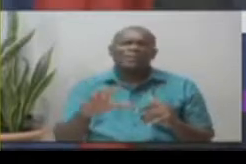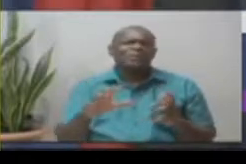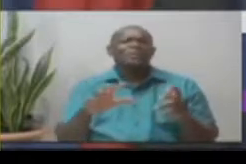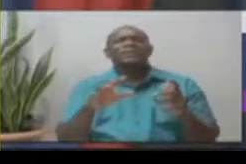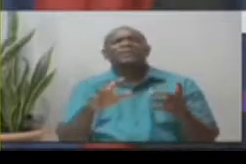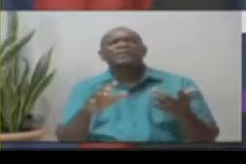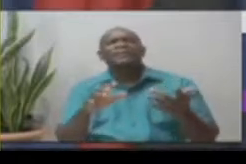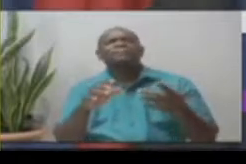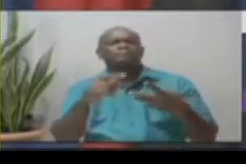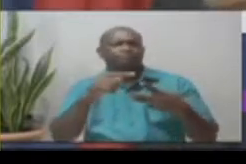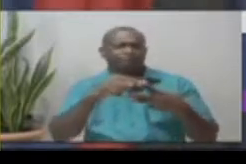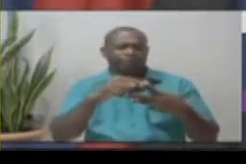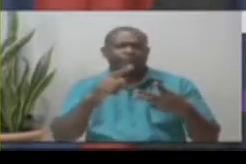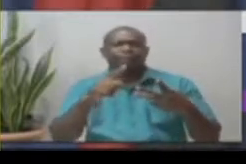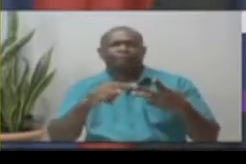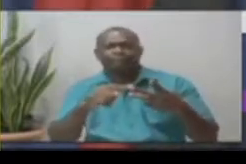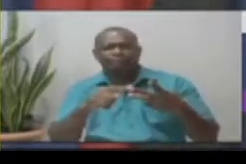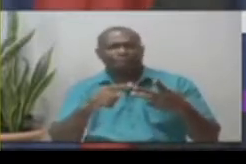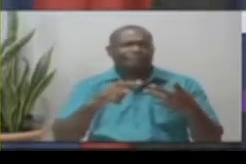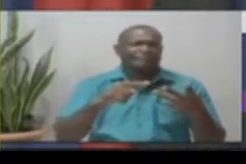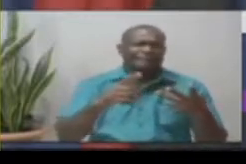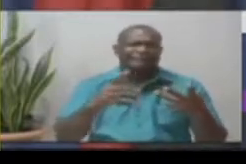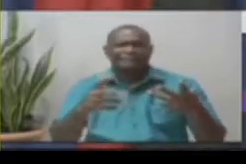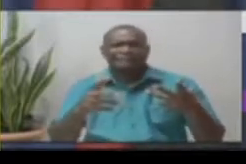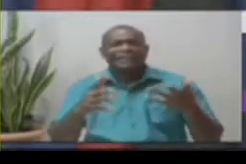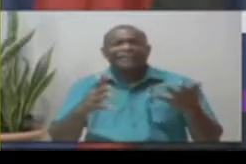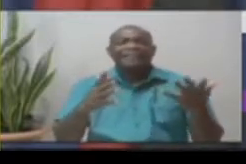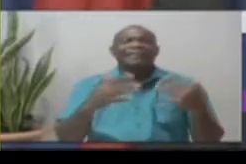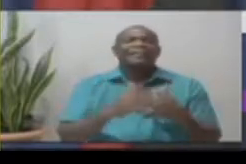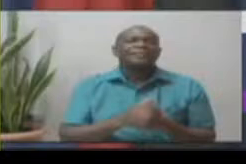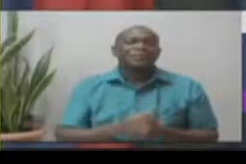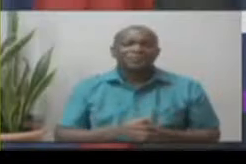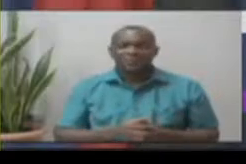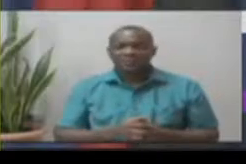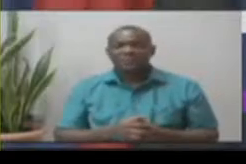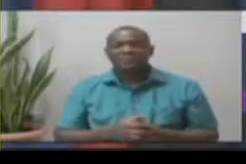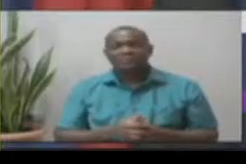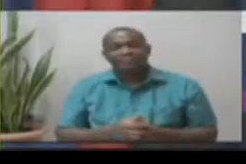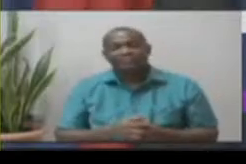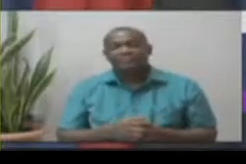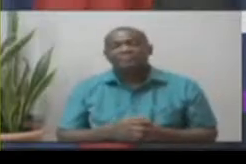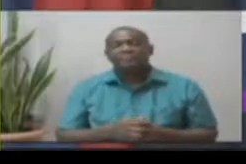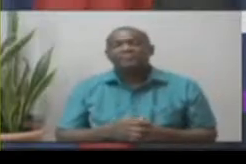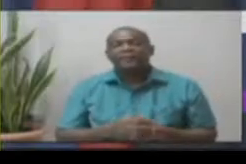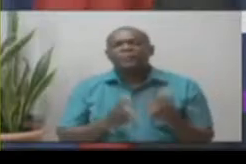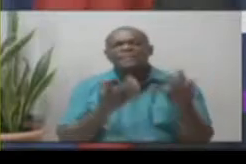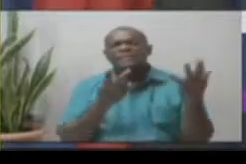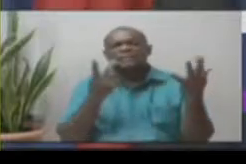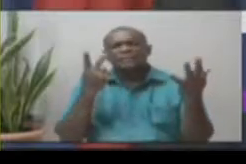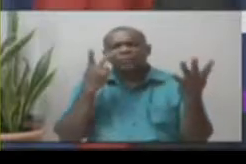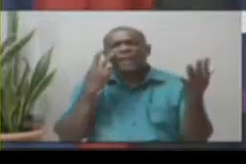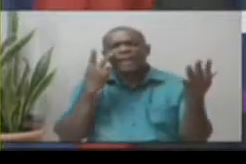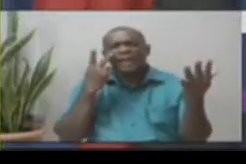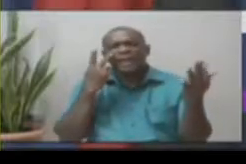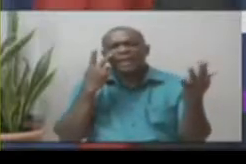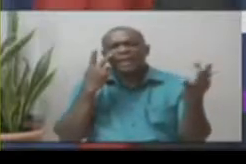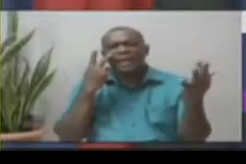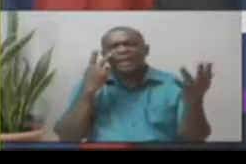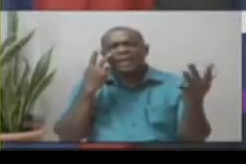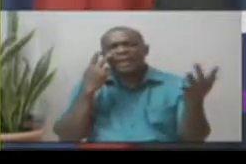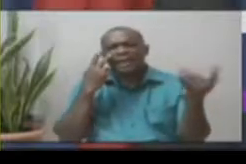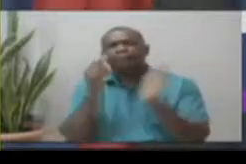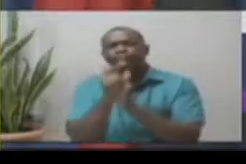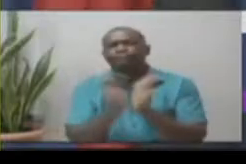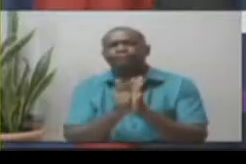this ingenious while you're being a genius. So let's see when the law comes out, it will say exactly what the law